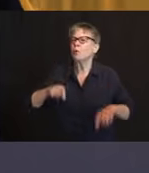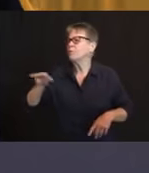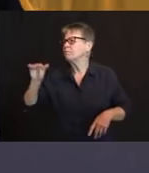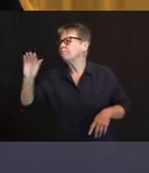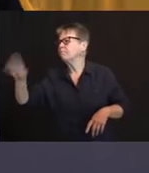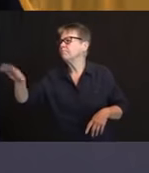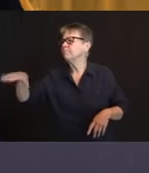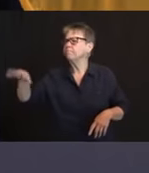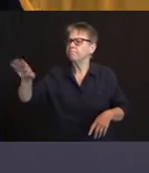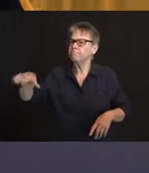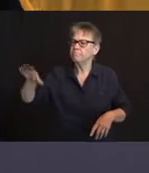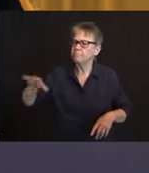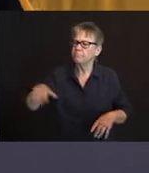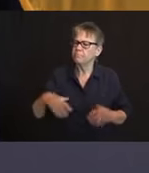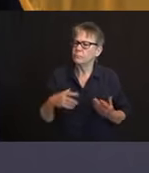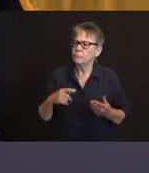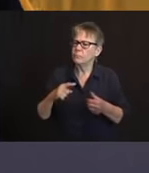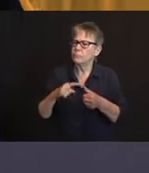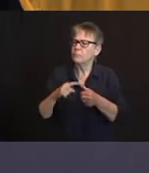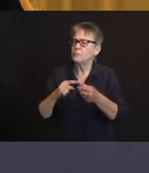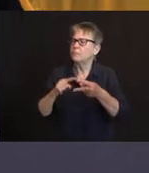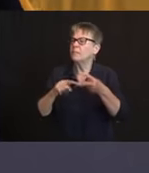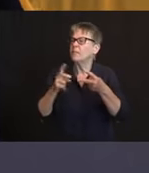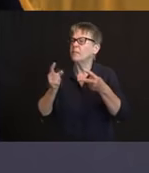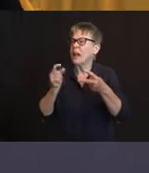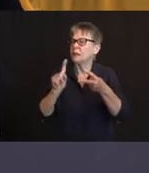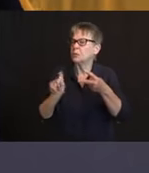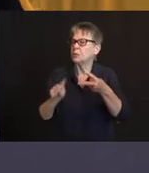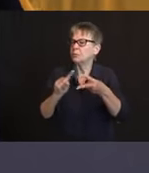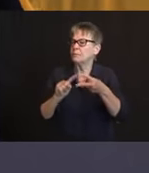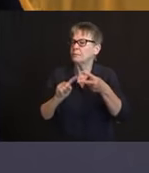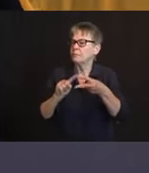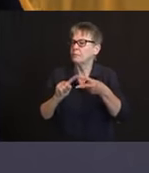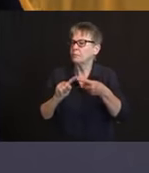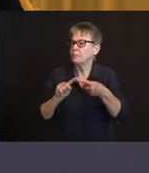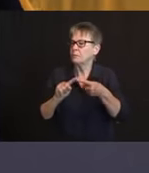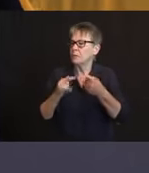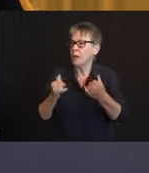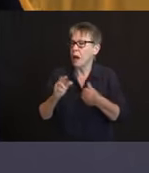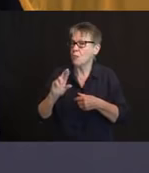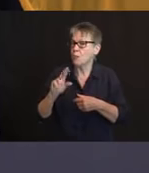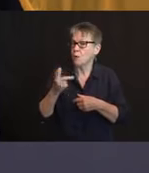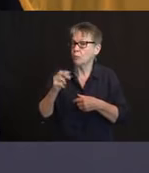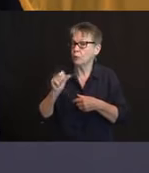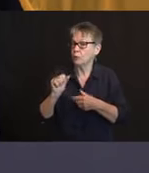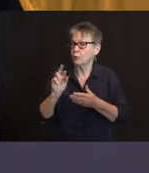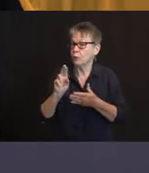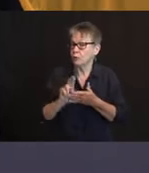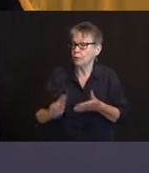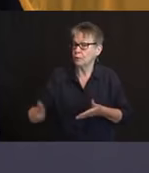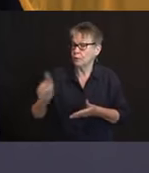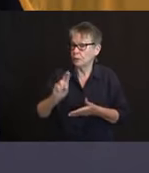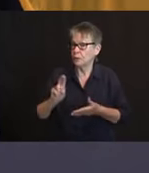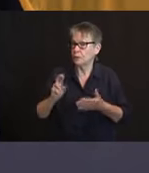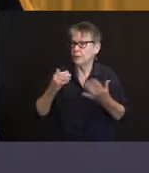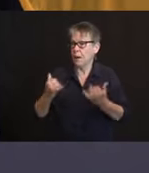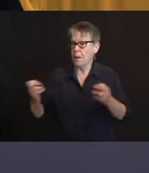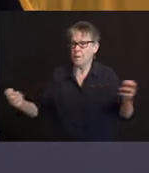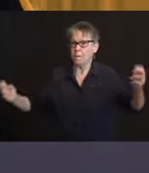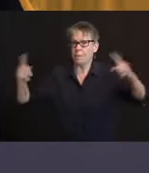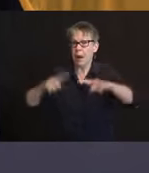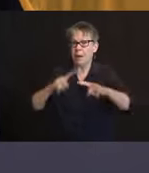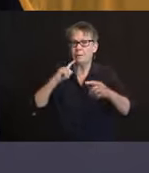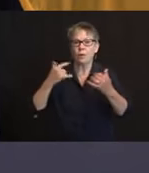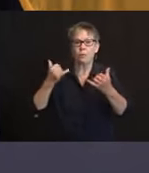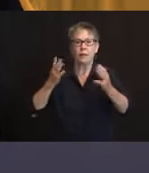questions. I know that today Rutgers started bringing back their players, and based on your announcement today about sports,